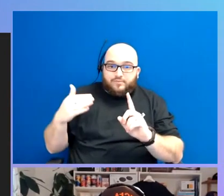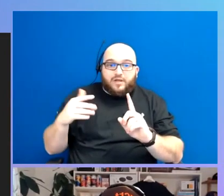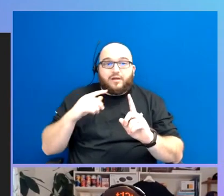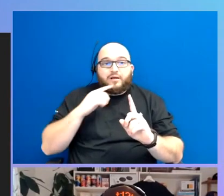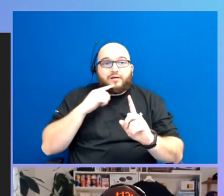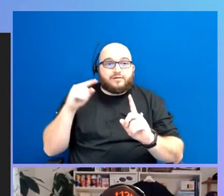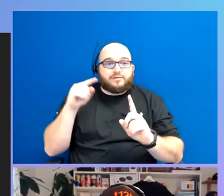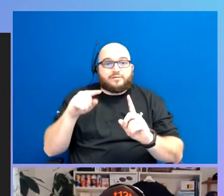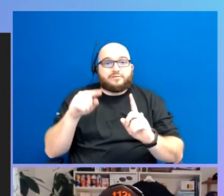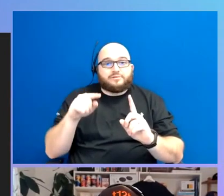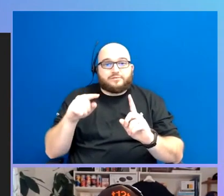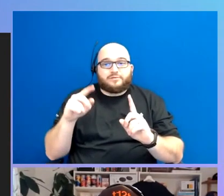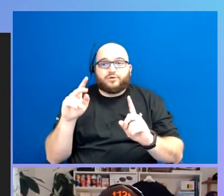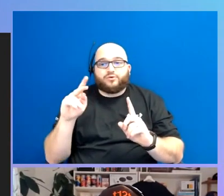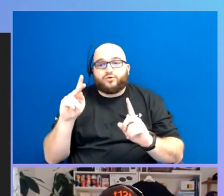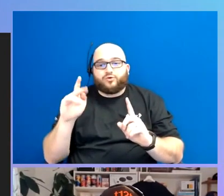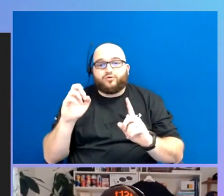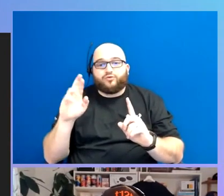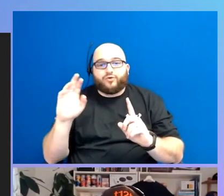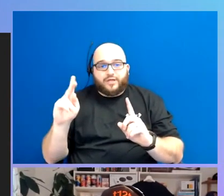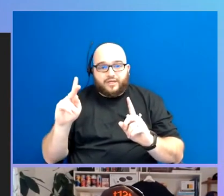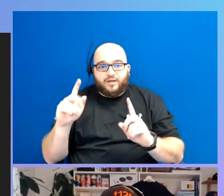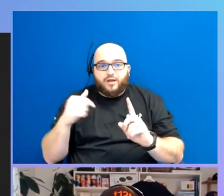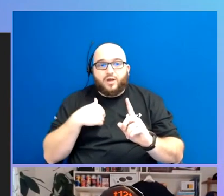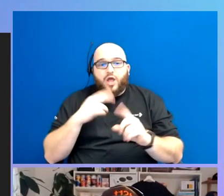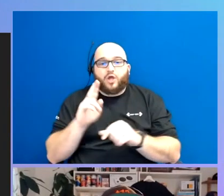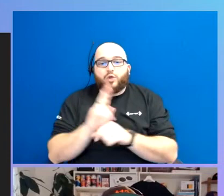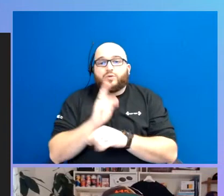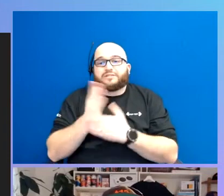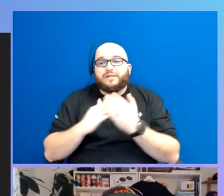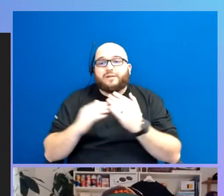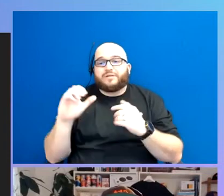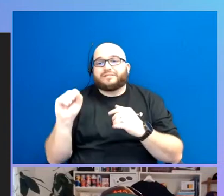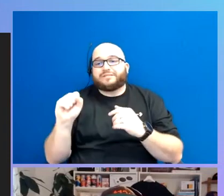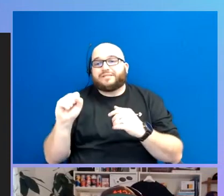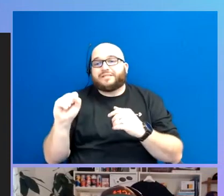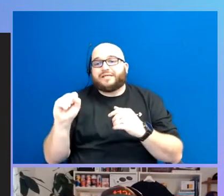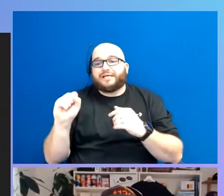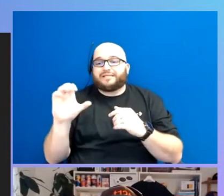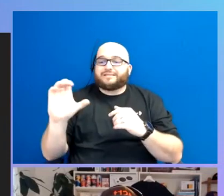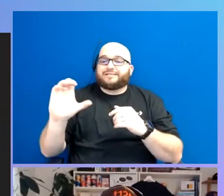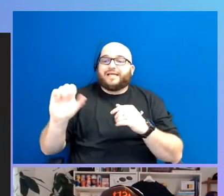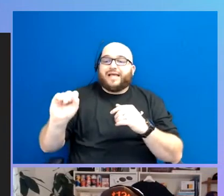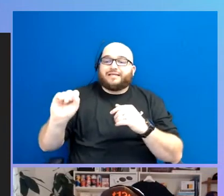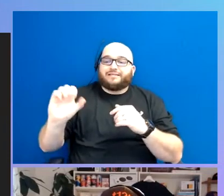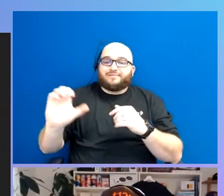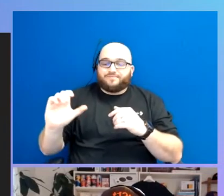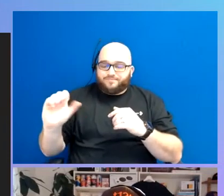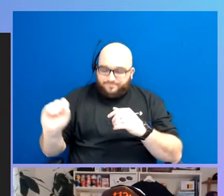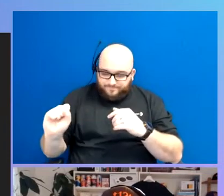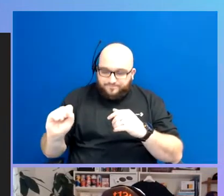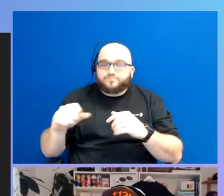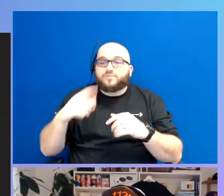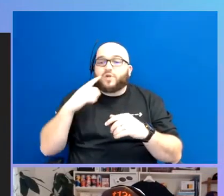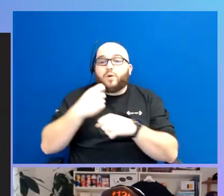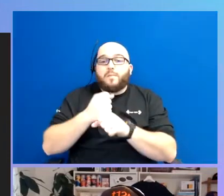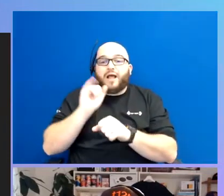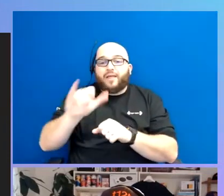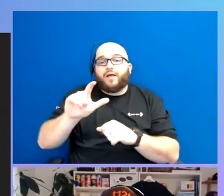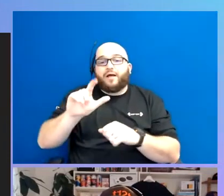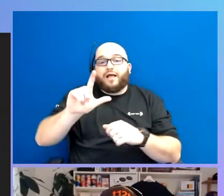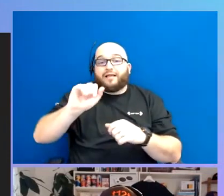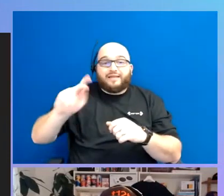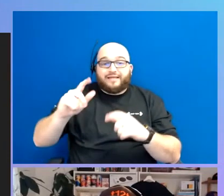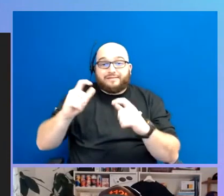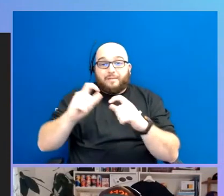Direct, which they use some CSS to make their links huge. But they